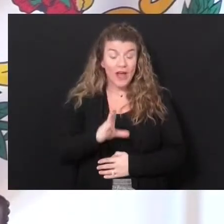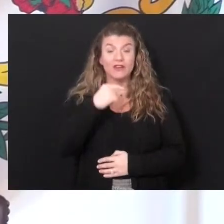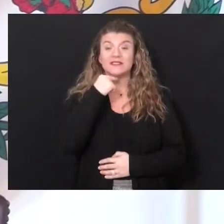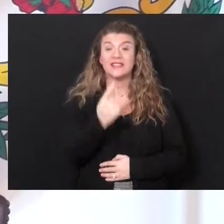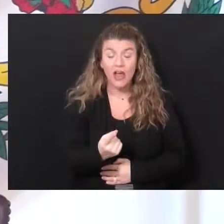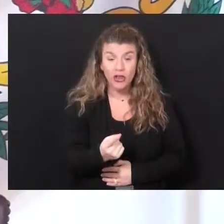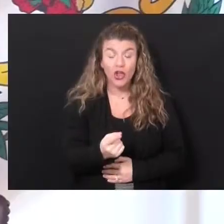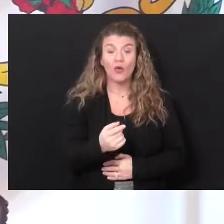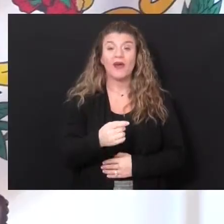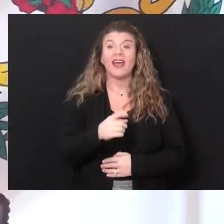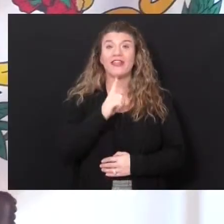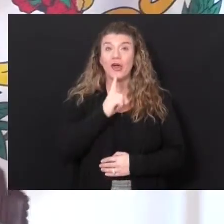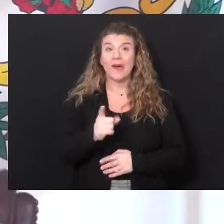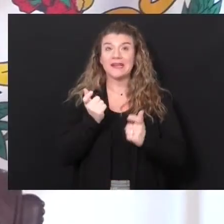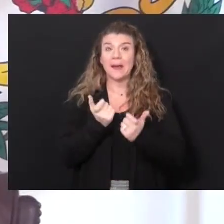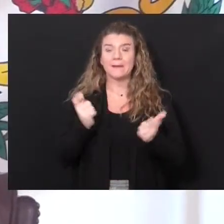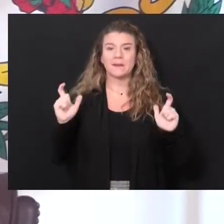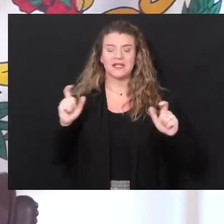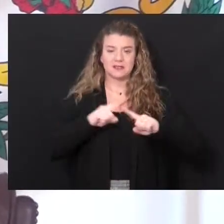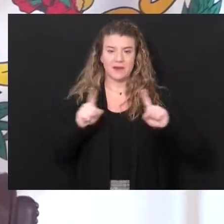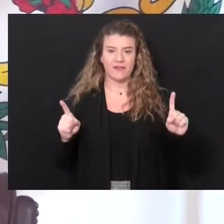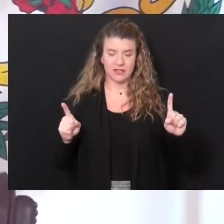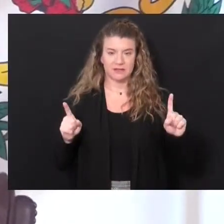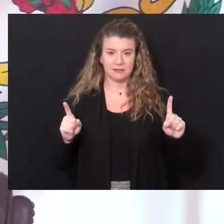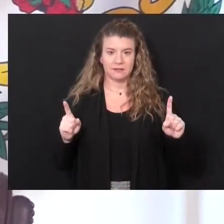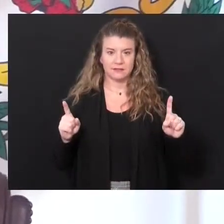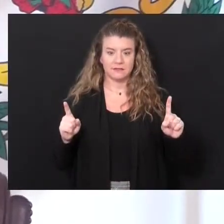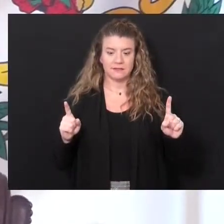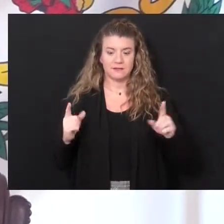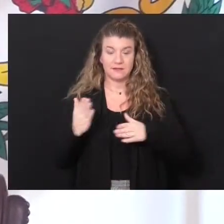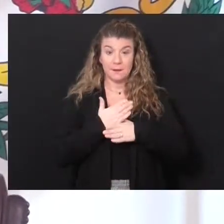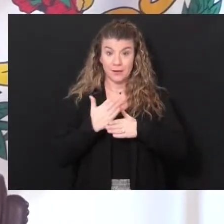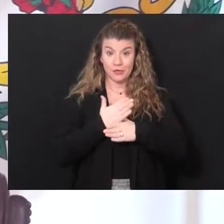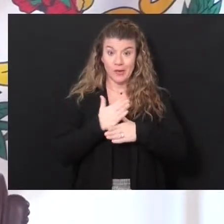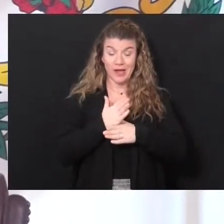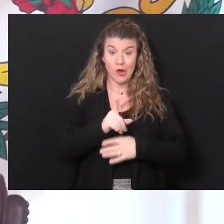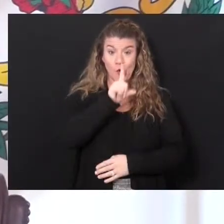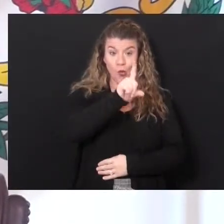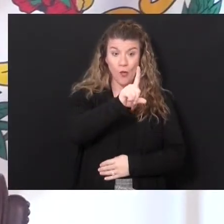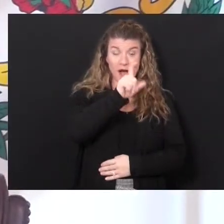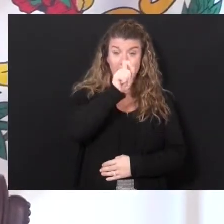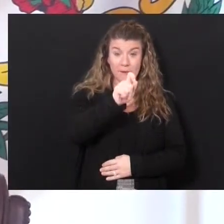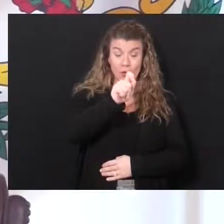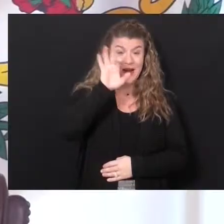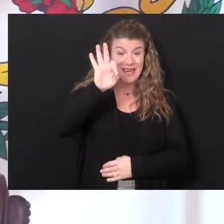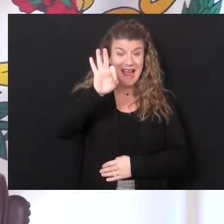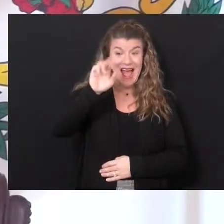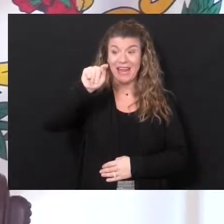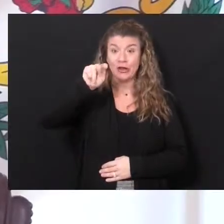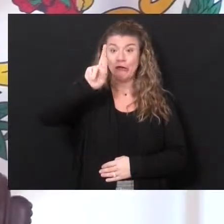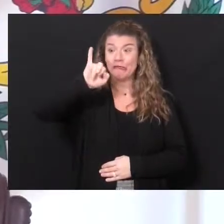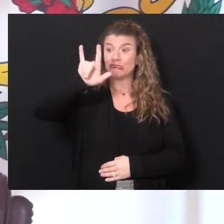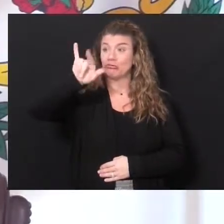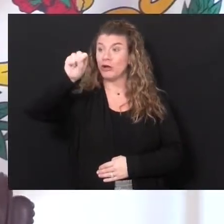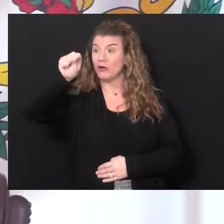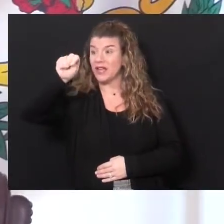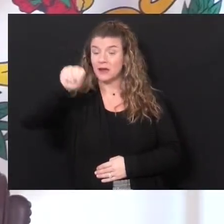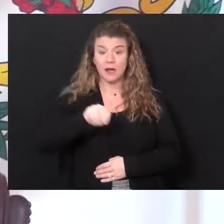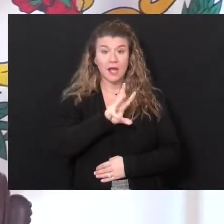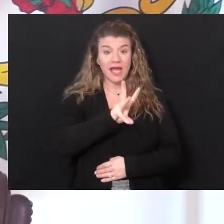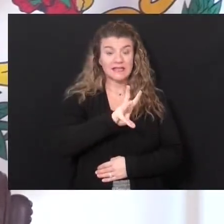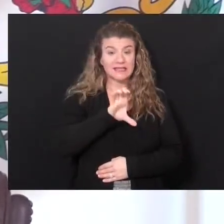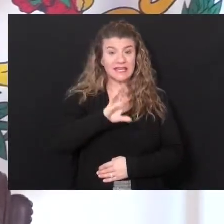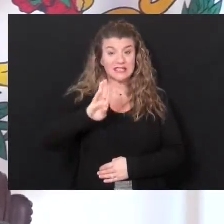a tremendous difference between 1.3 or 1.9 trillion and